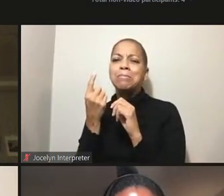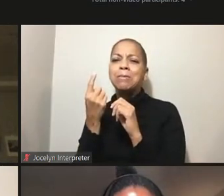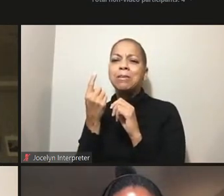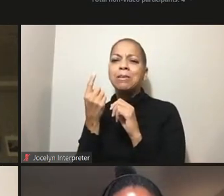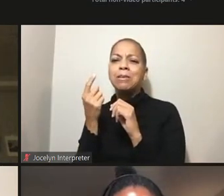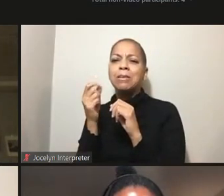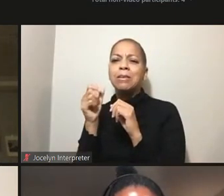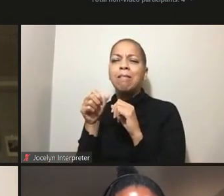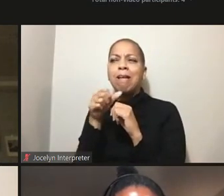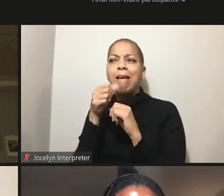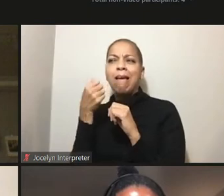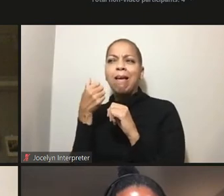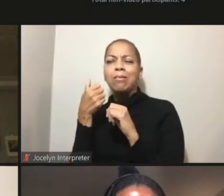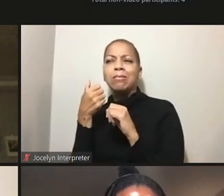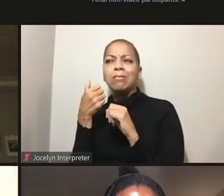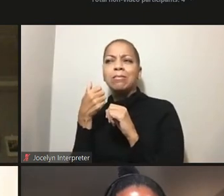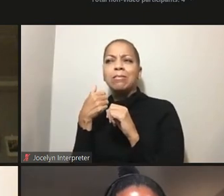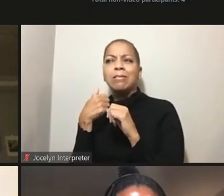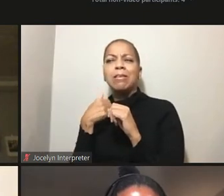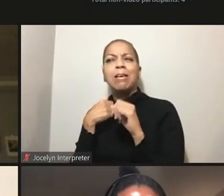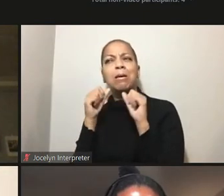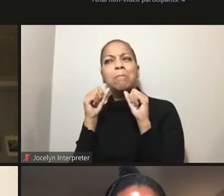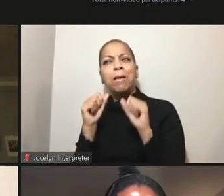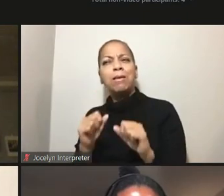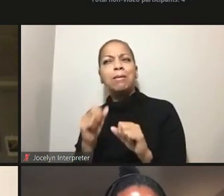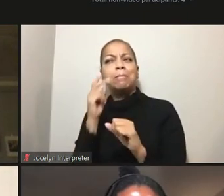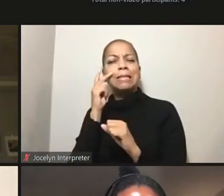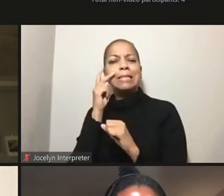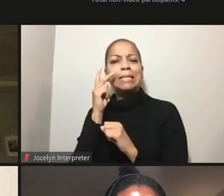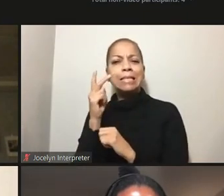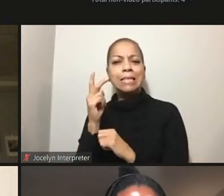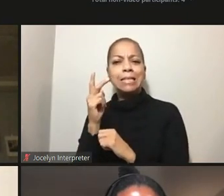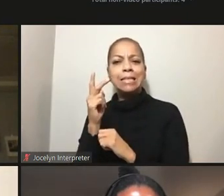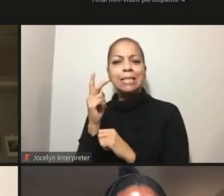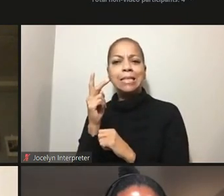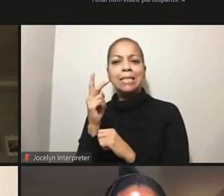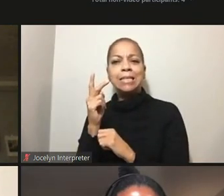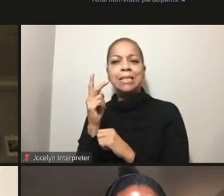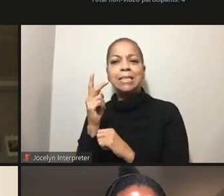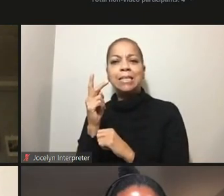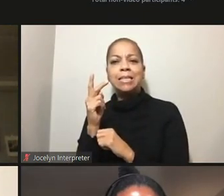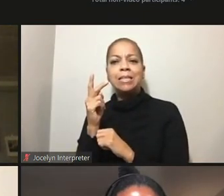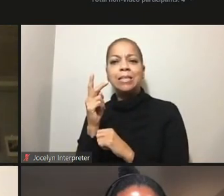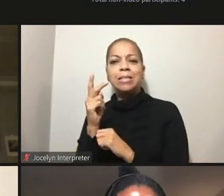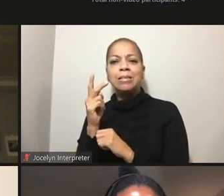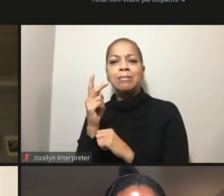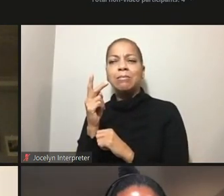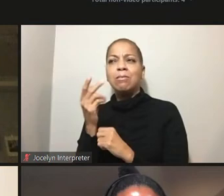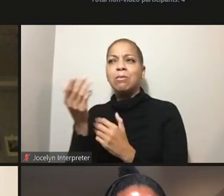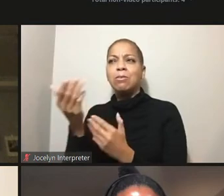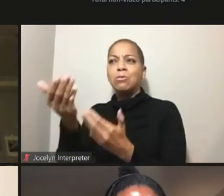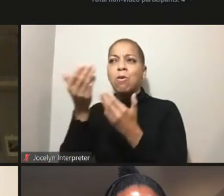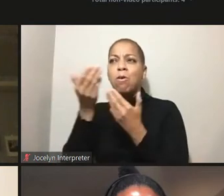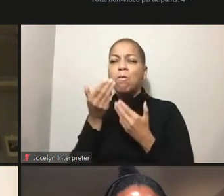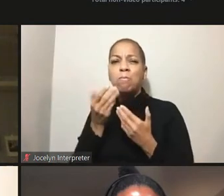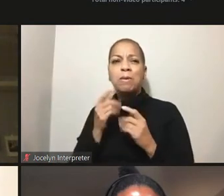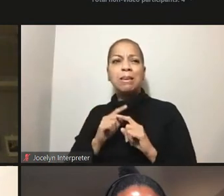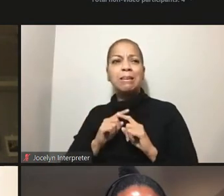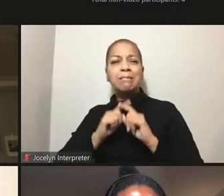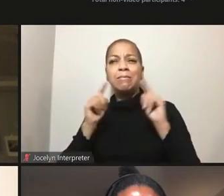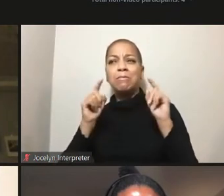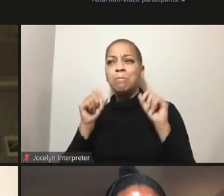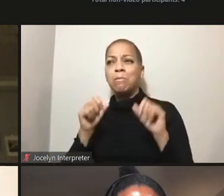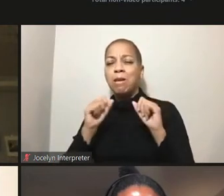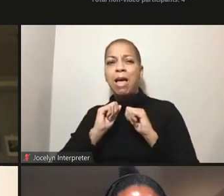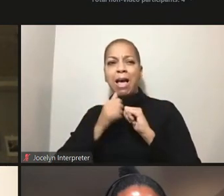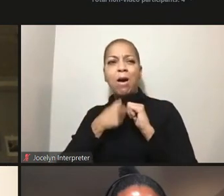that I can, that I'm able to see here that is offering me a different possibility for how I can exist in the